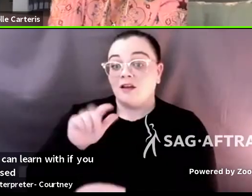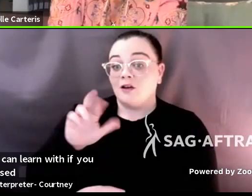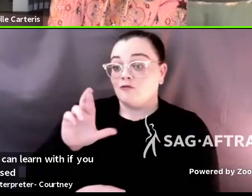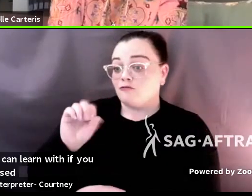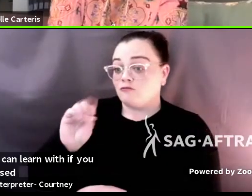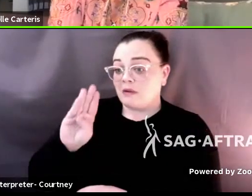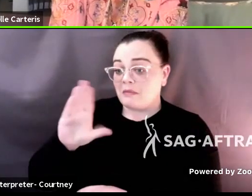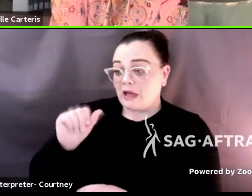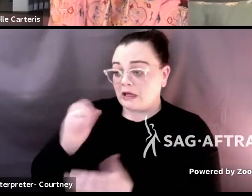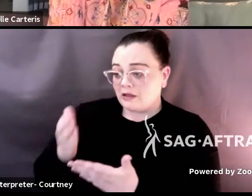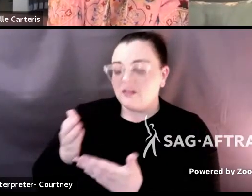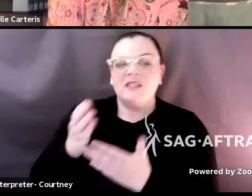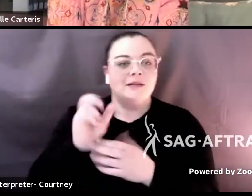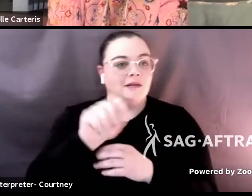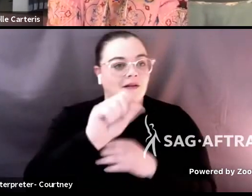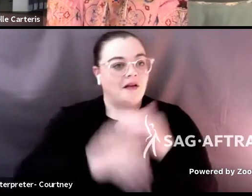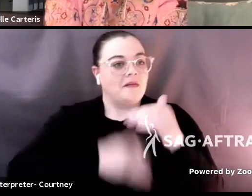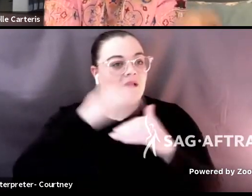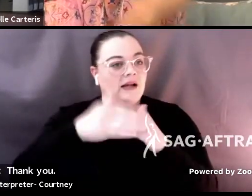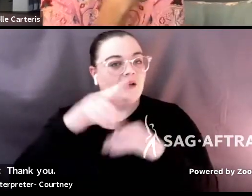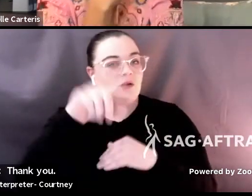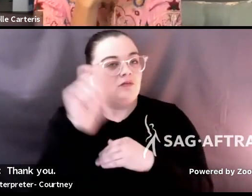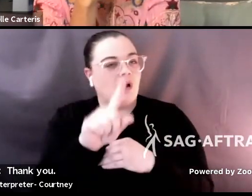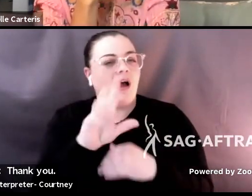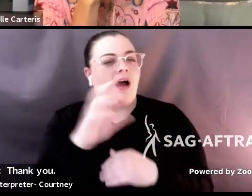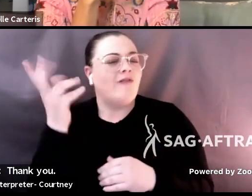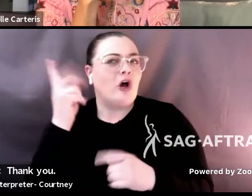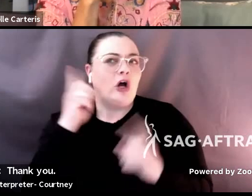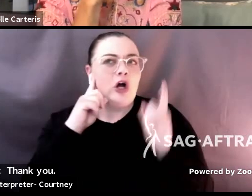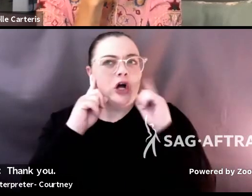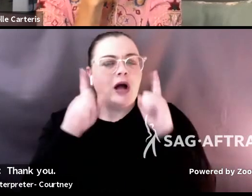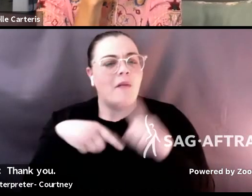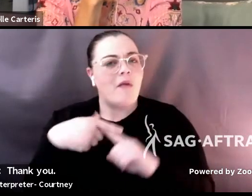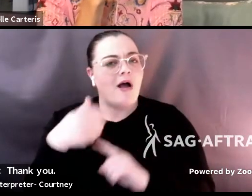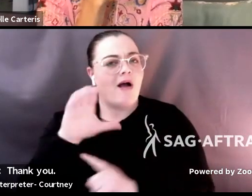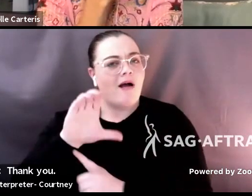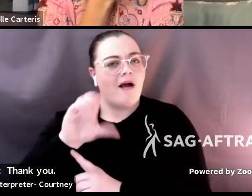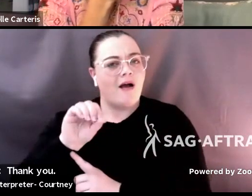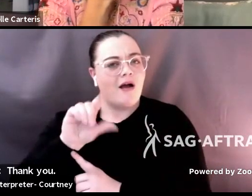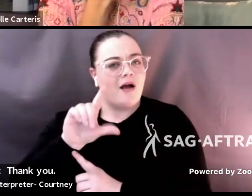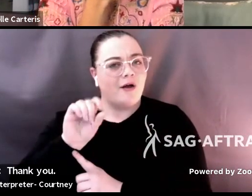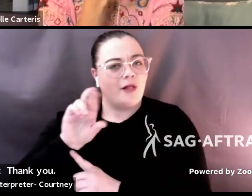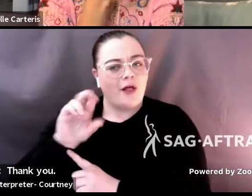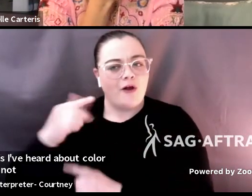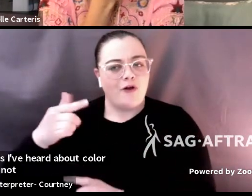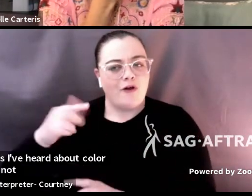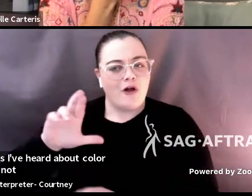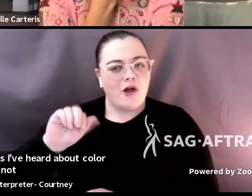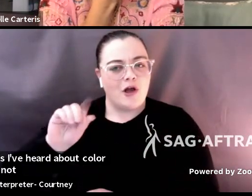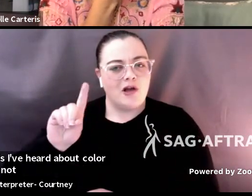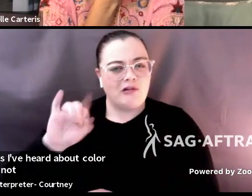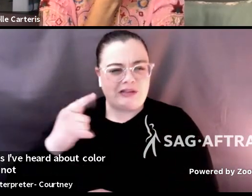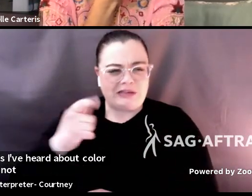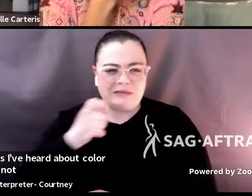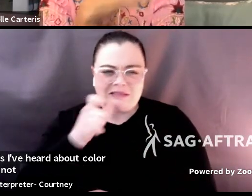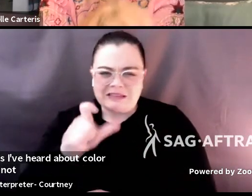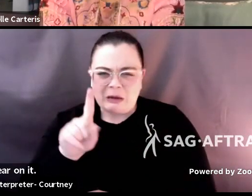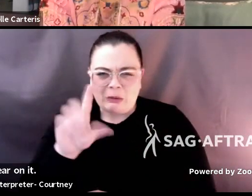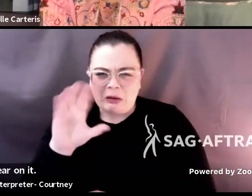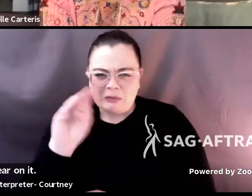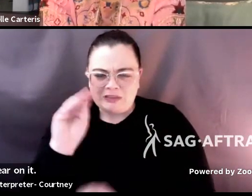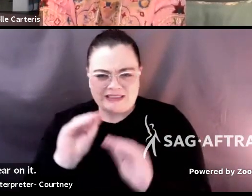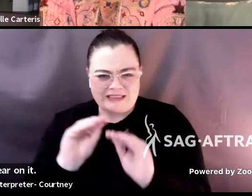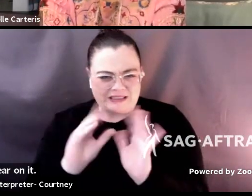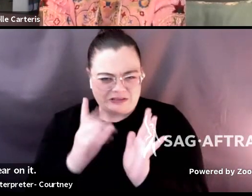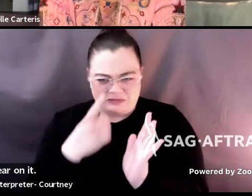next one is, I've heard about color grading and I'm not 100% clear on it. Can you shed some light on what that